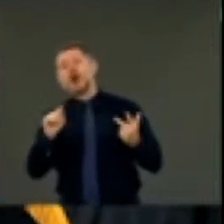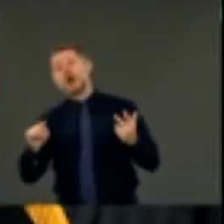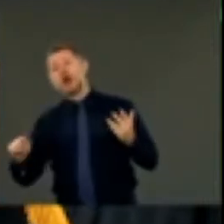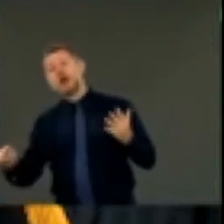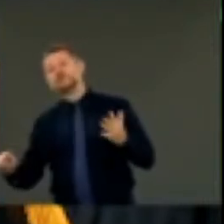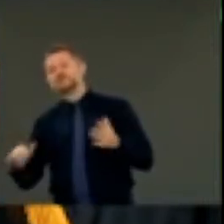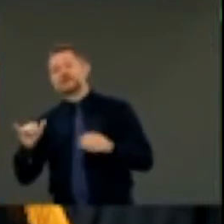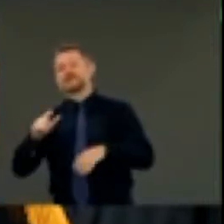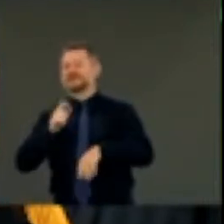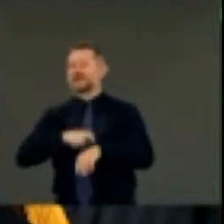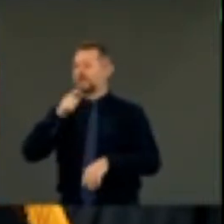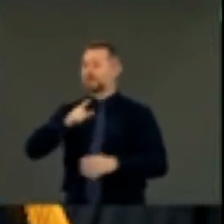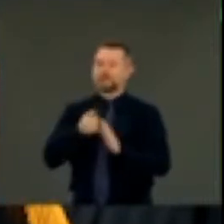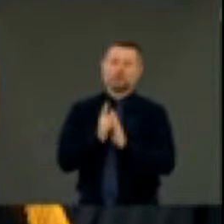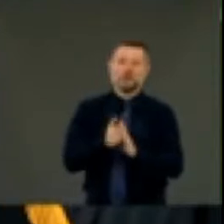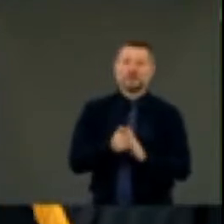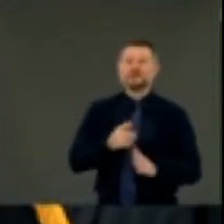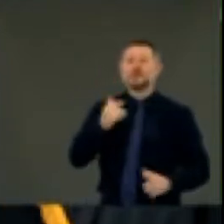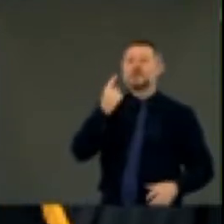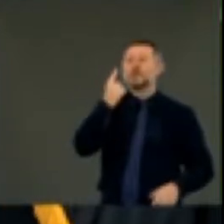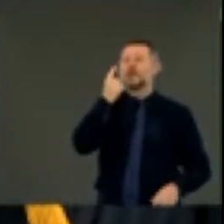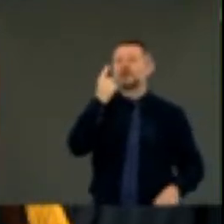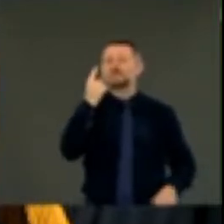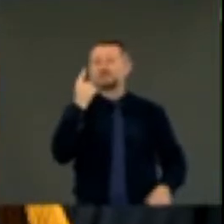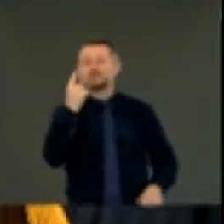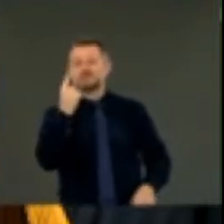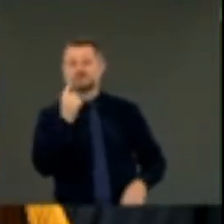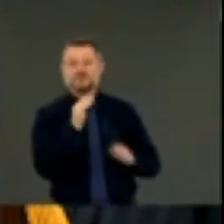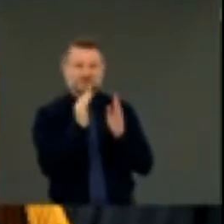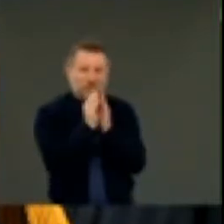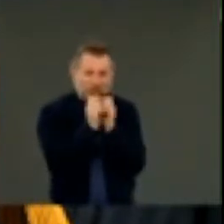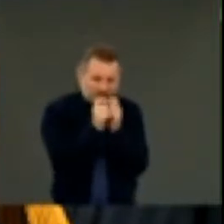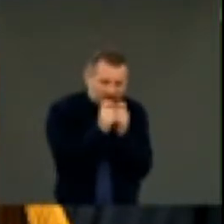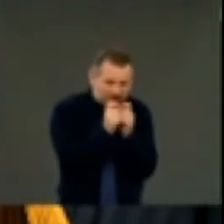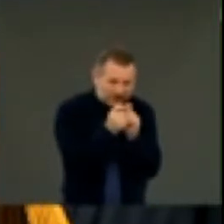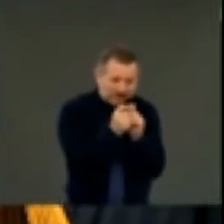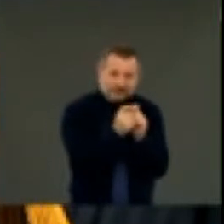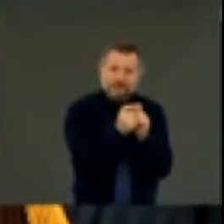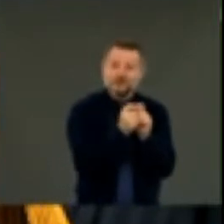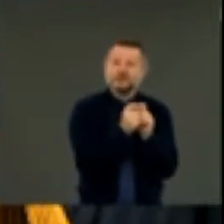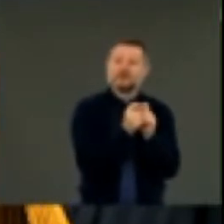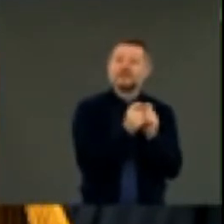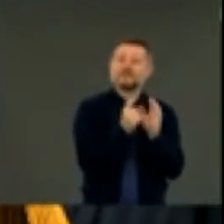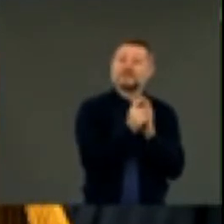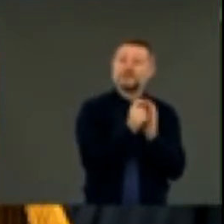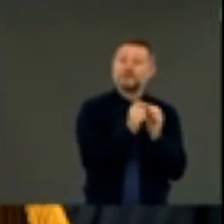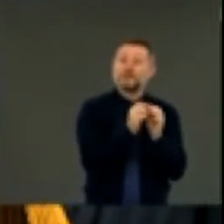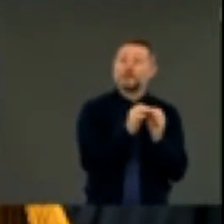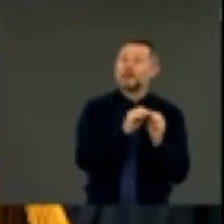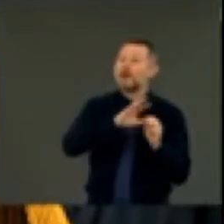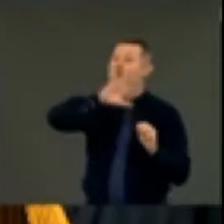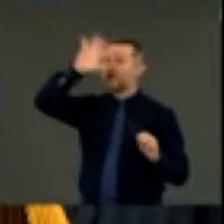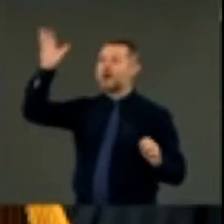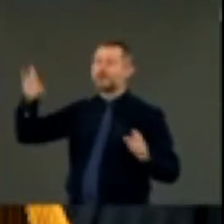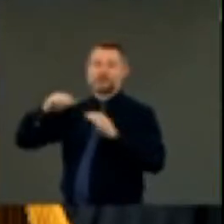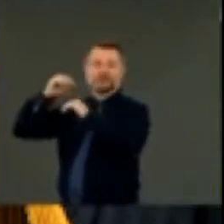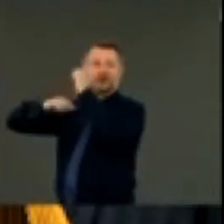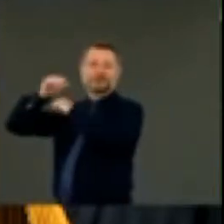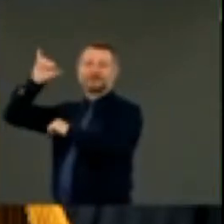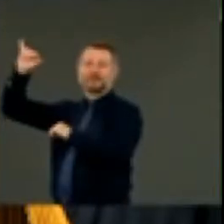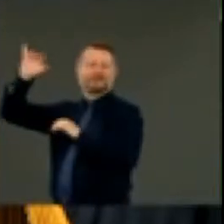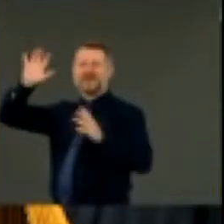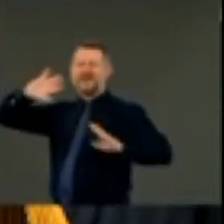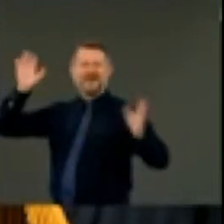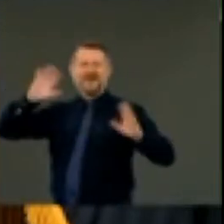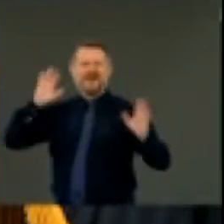To make one little change in the structure, my point is different. You have to start